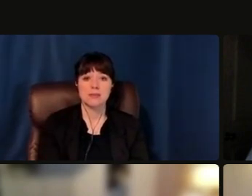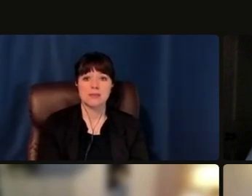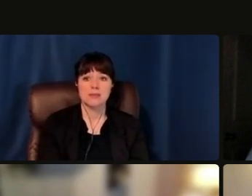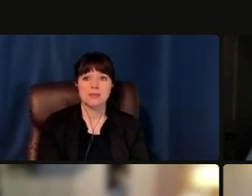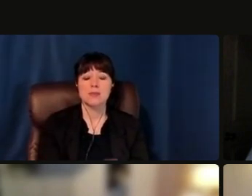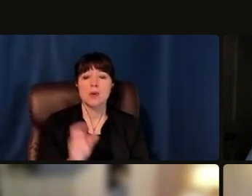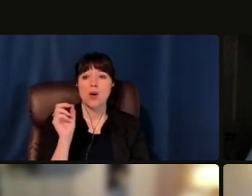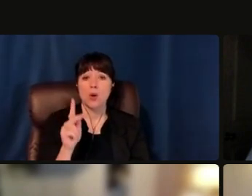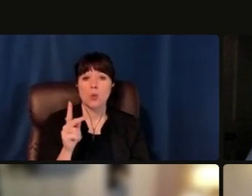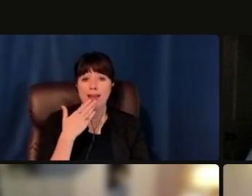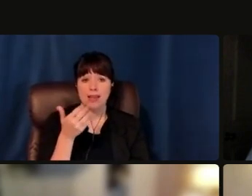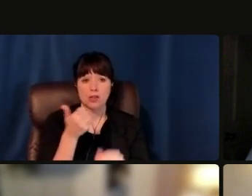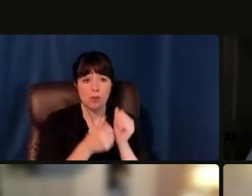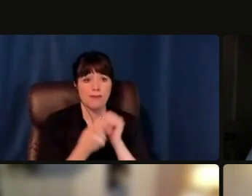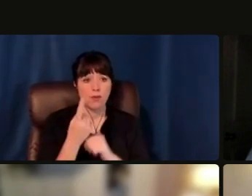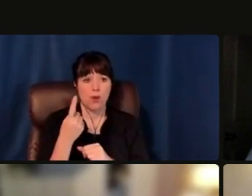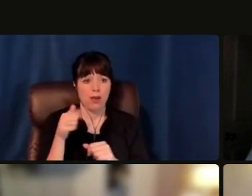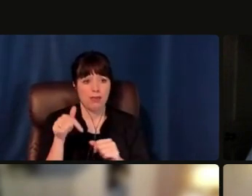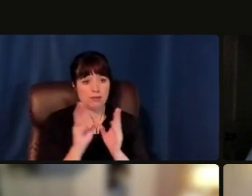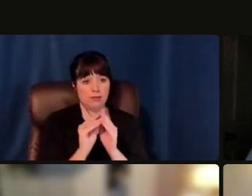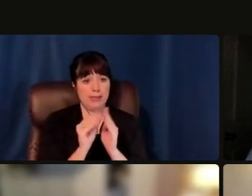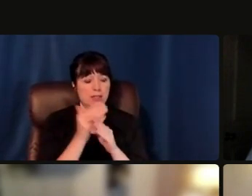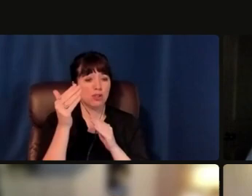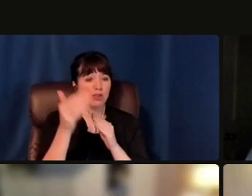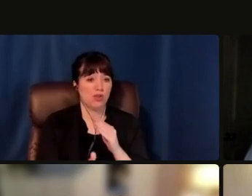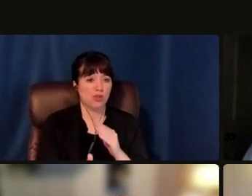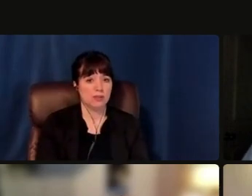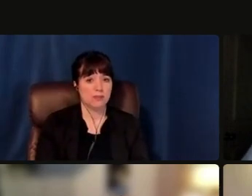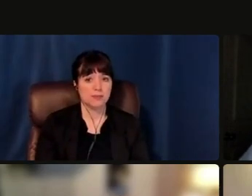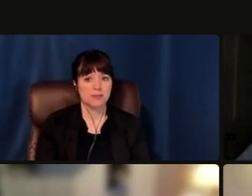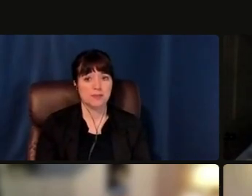All right. Thank you, everybody. We are adjourned.